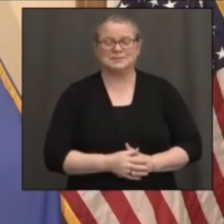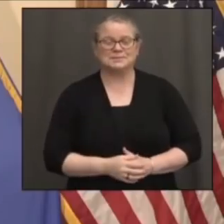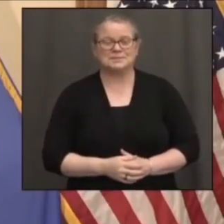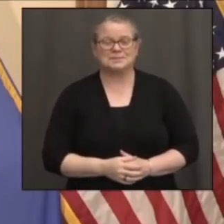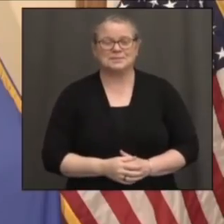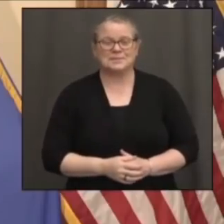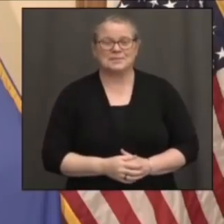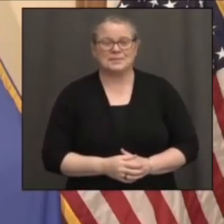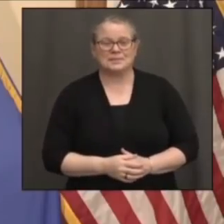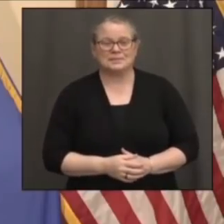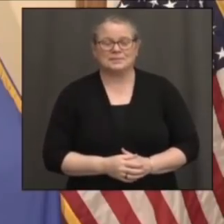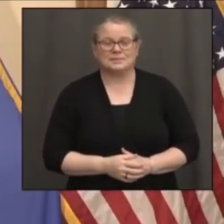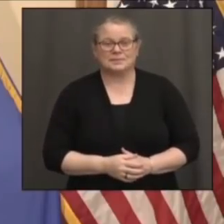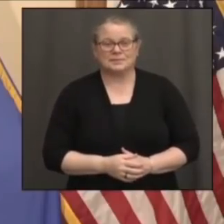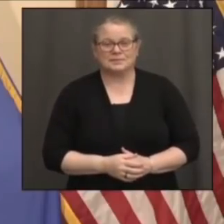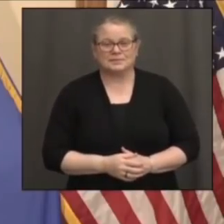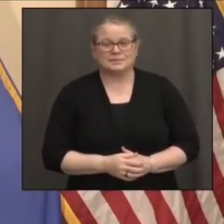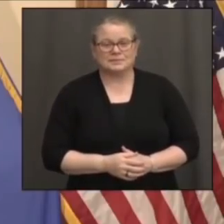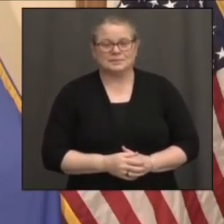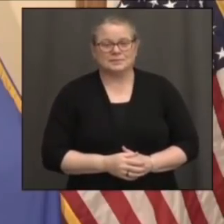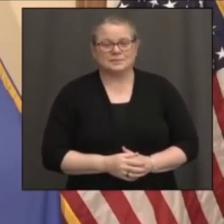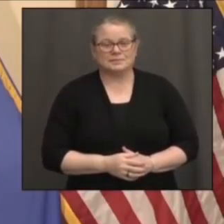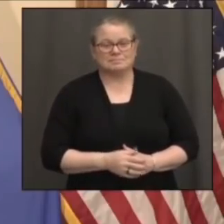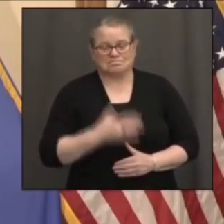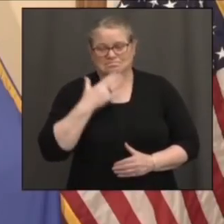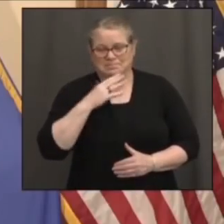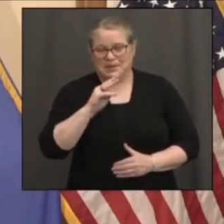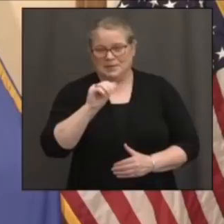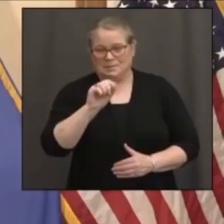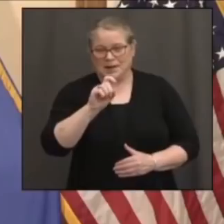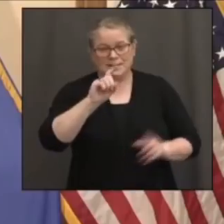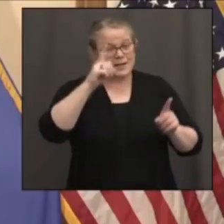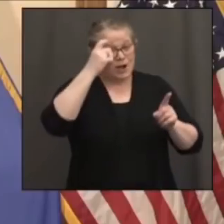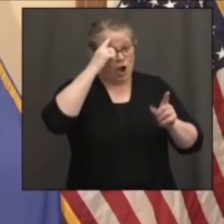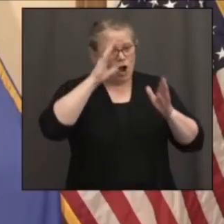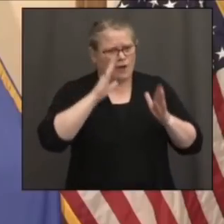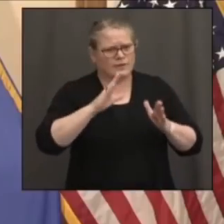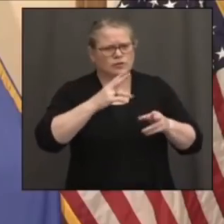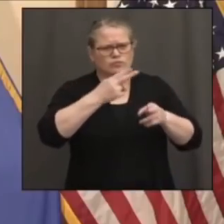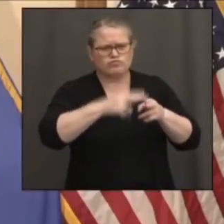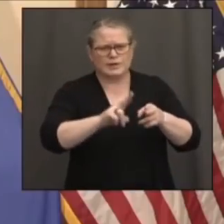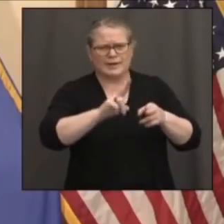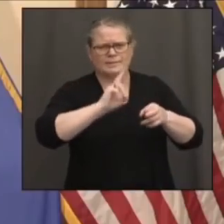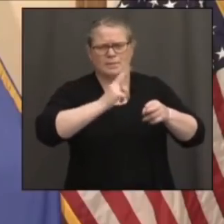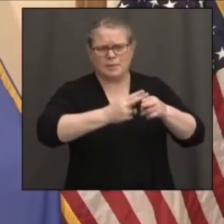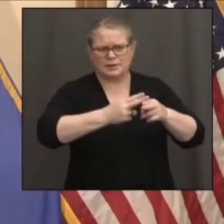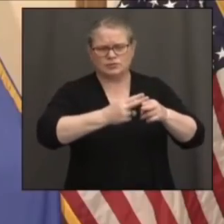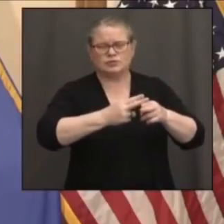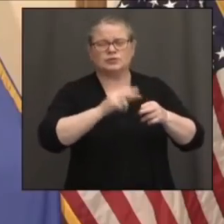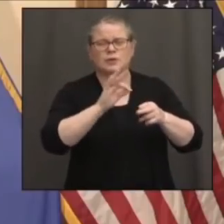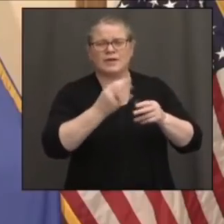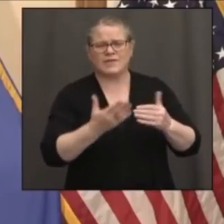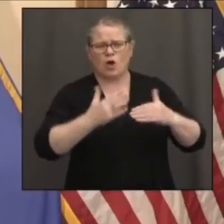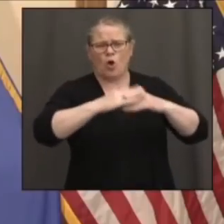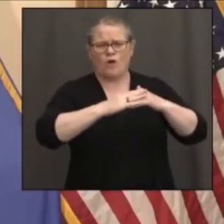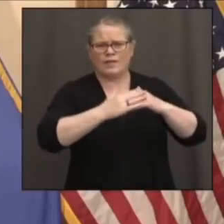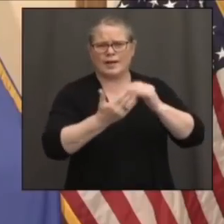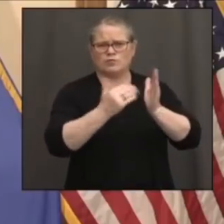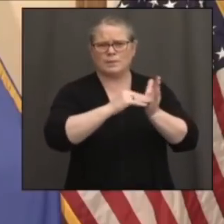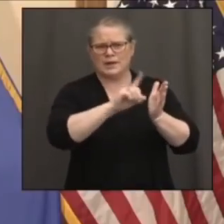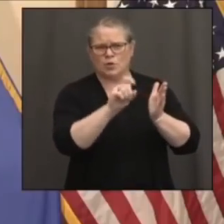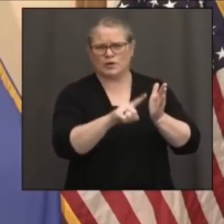Thanks, Max. Governor, I think you touched on this earlier, but so I apologize to the extent that this overlaps. But do